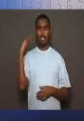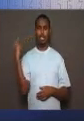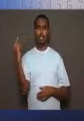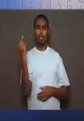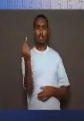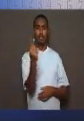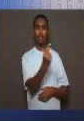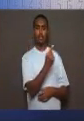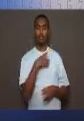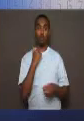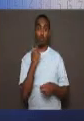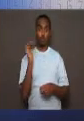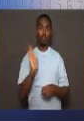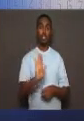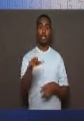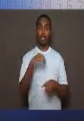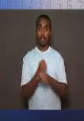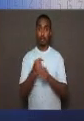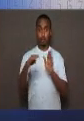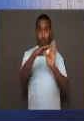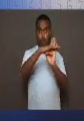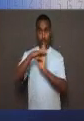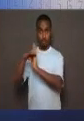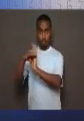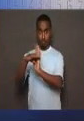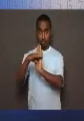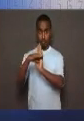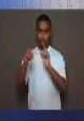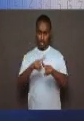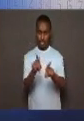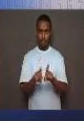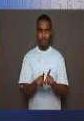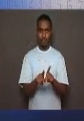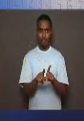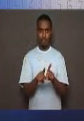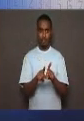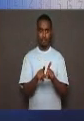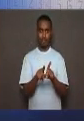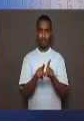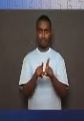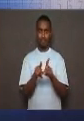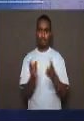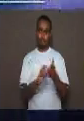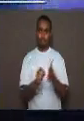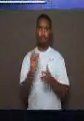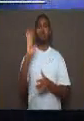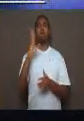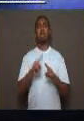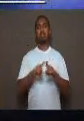of their occupations are representative of different genres of writing.